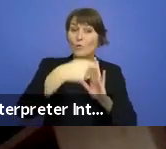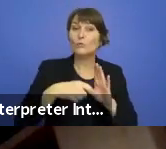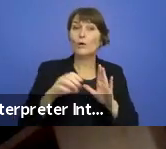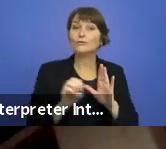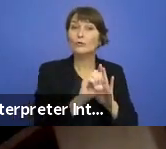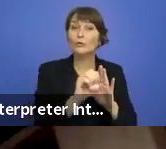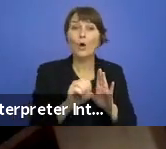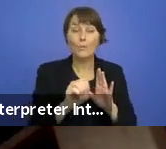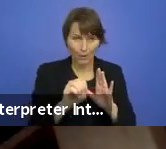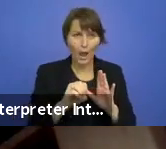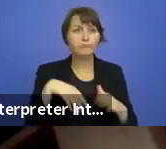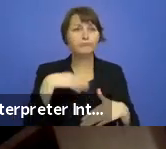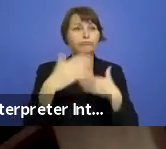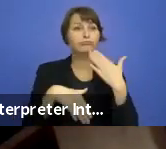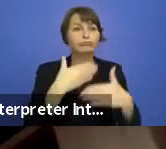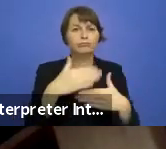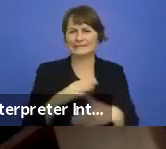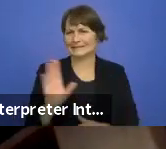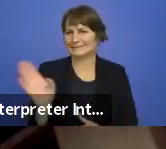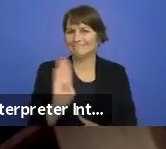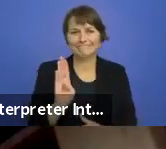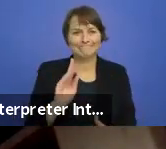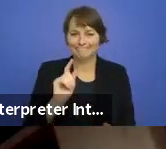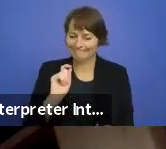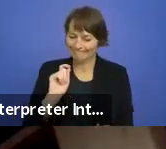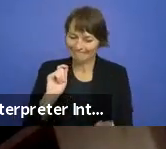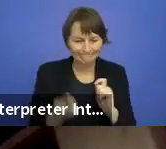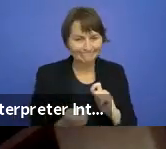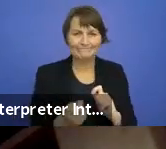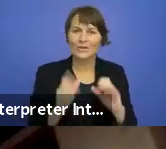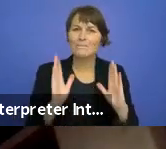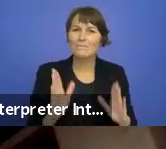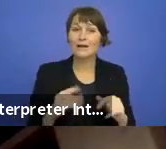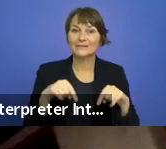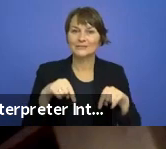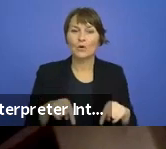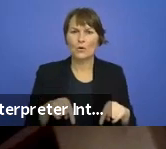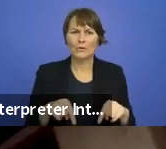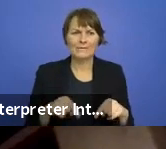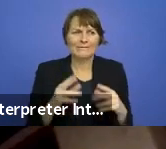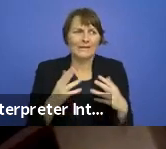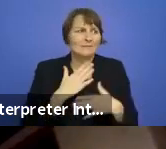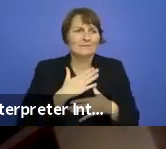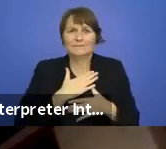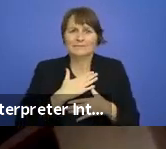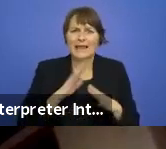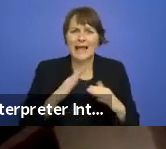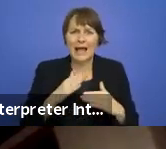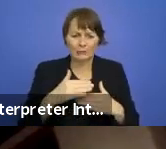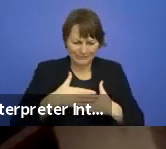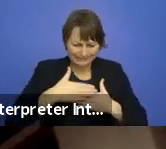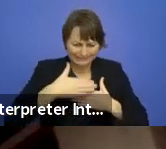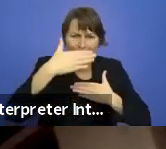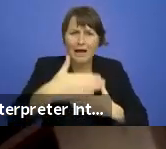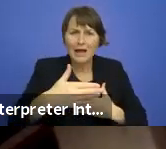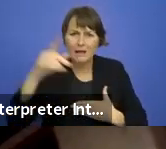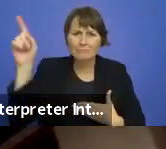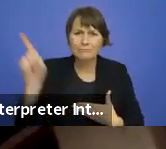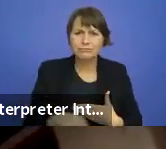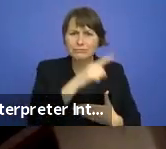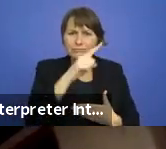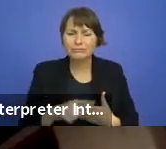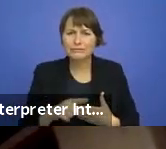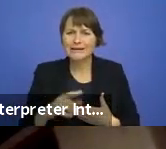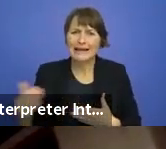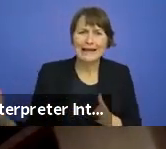planned. Faced with the threat of permanent cancellation of the entire season, we were forced to look at the work again, trying to